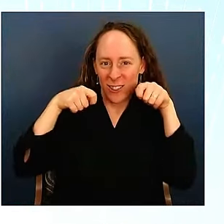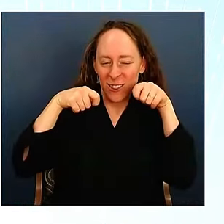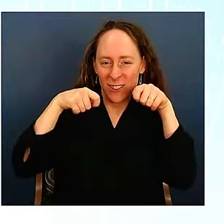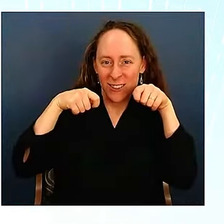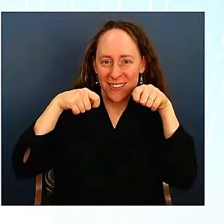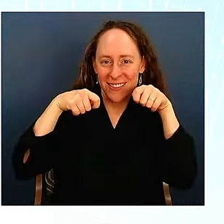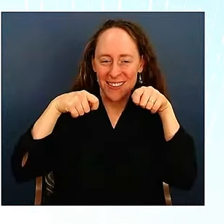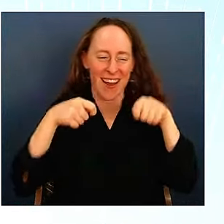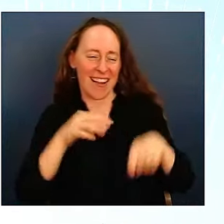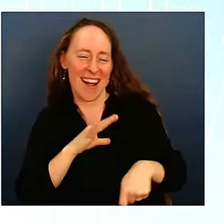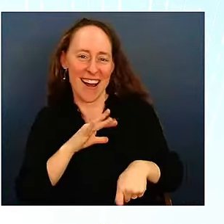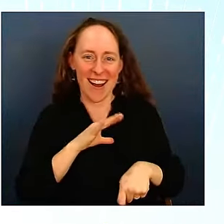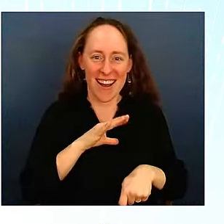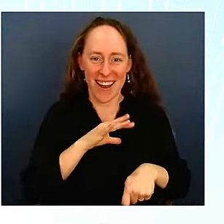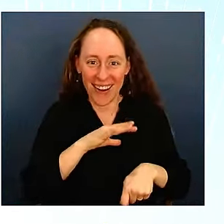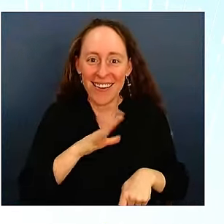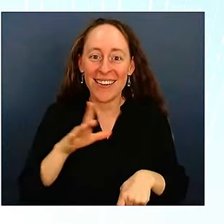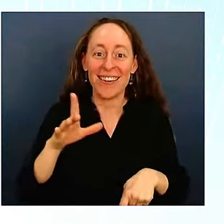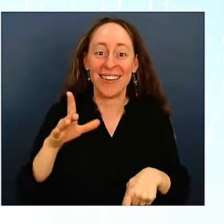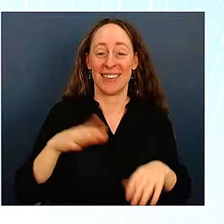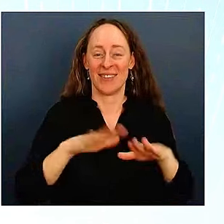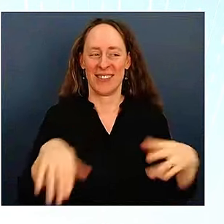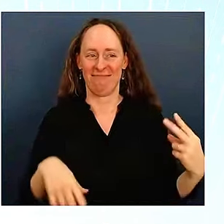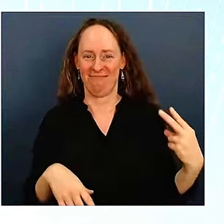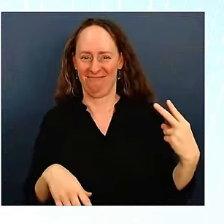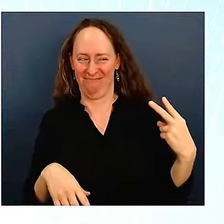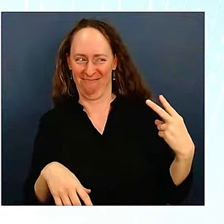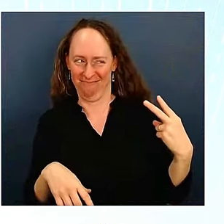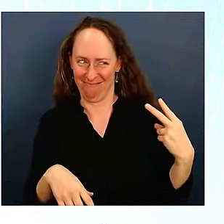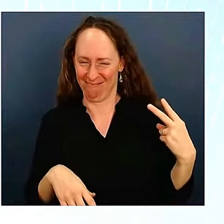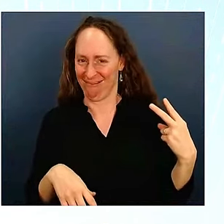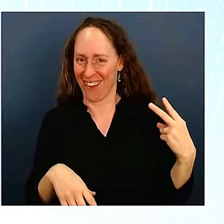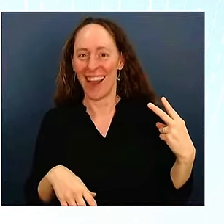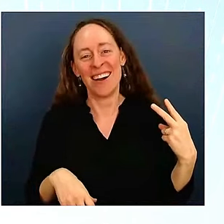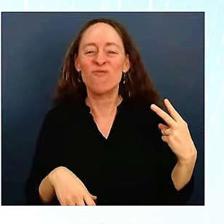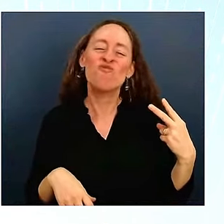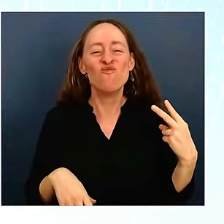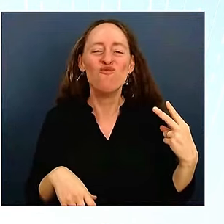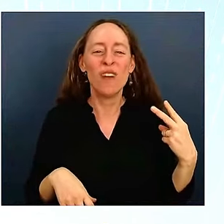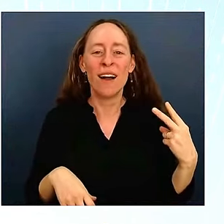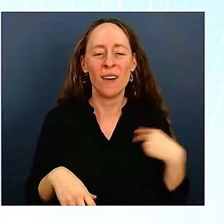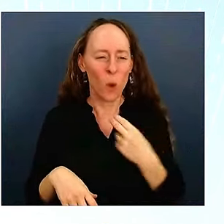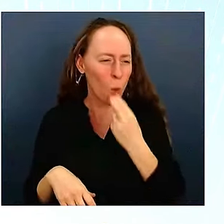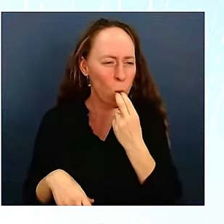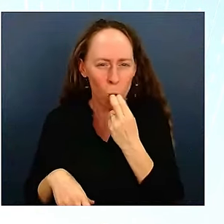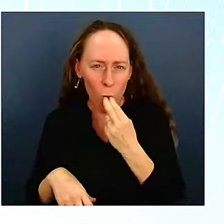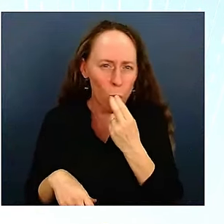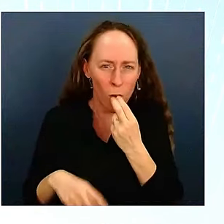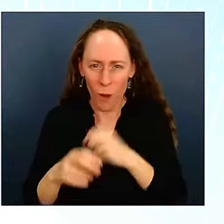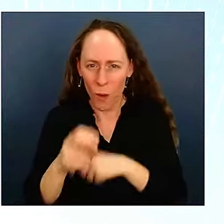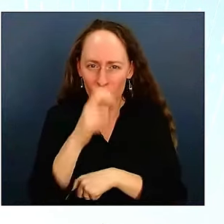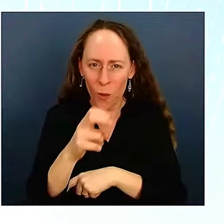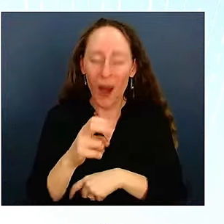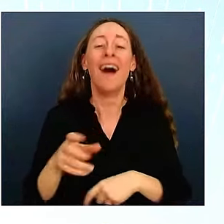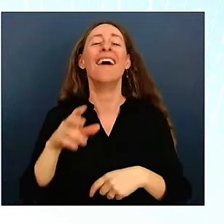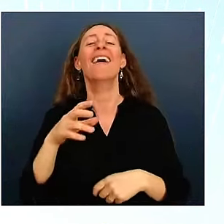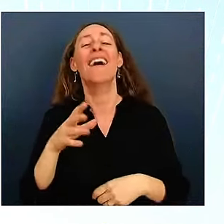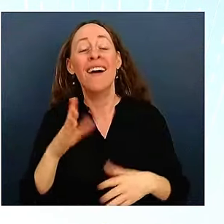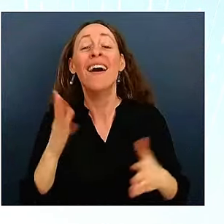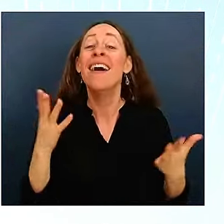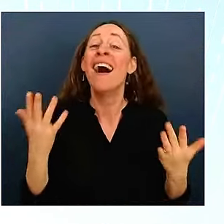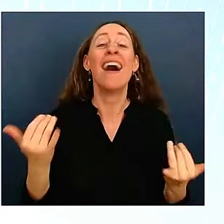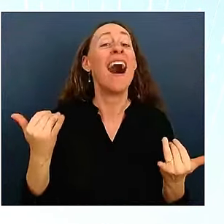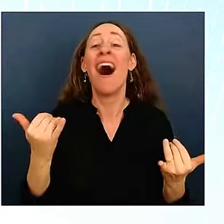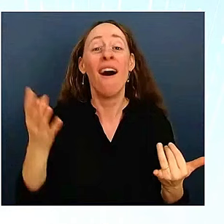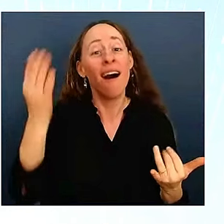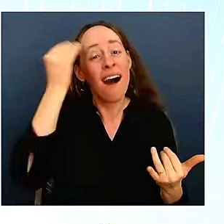as much when they were playing on the field and I was a referee. But these days, I'm still a massive fan. I get up early to